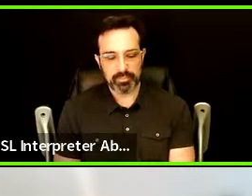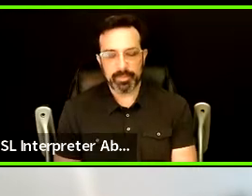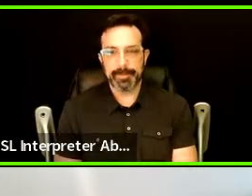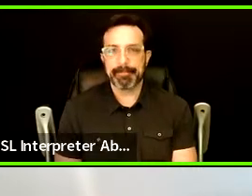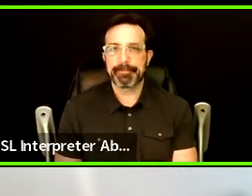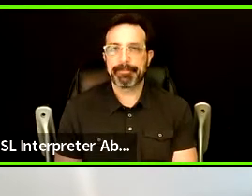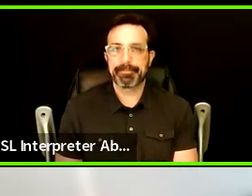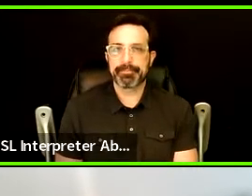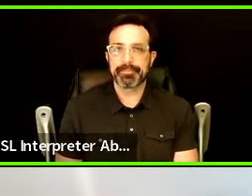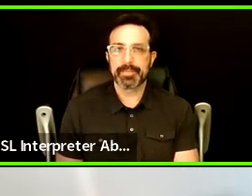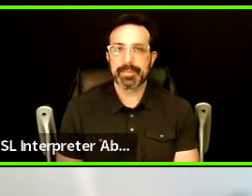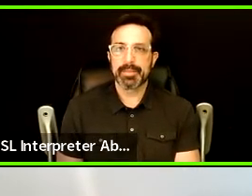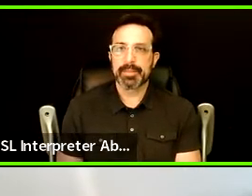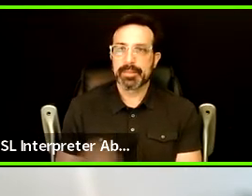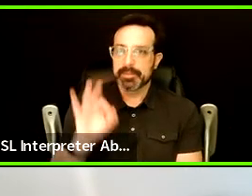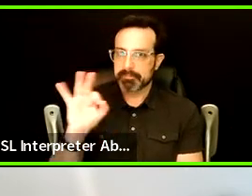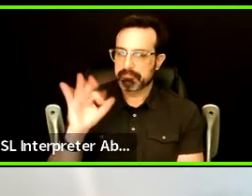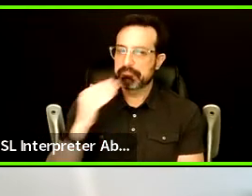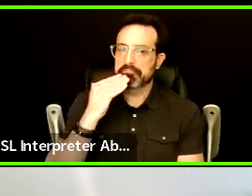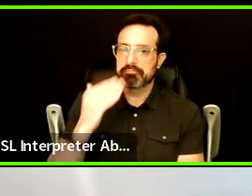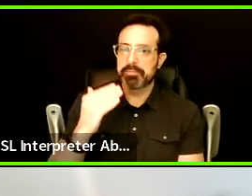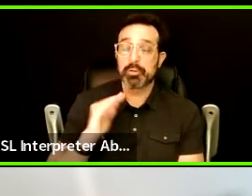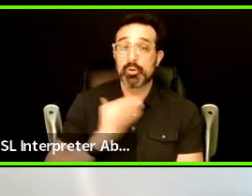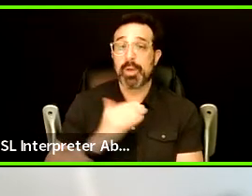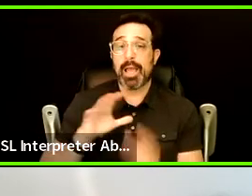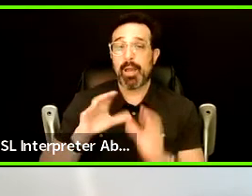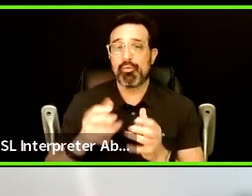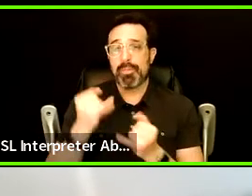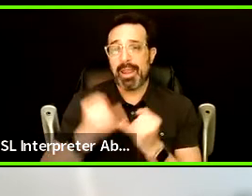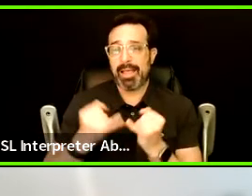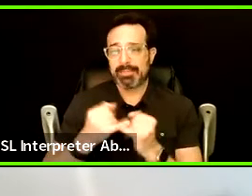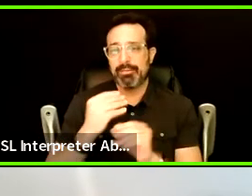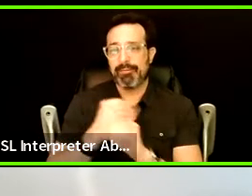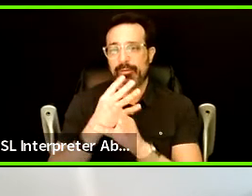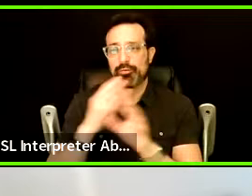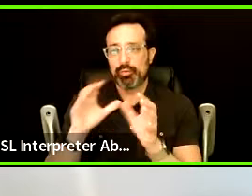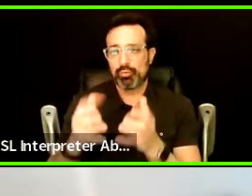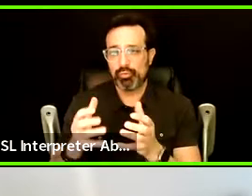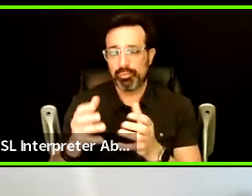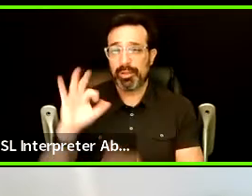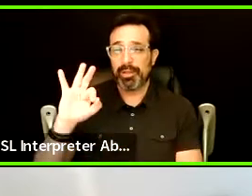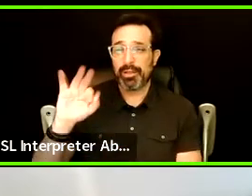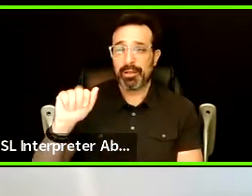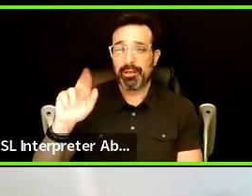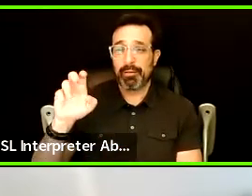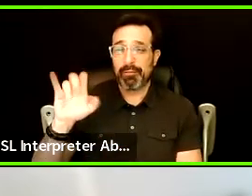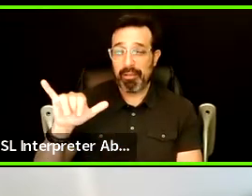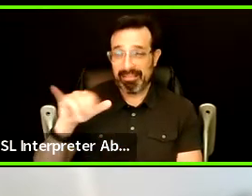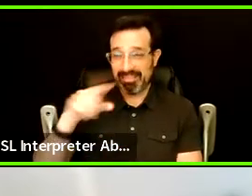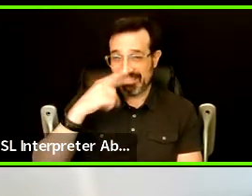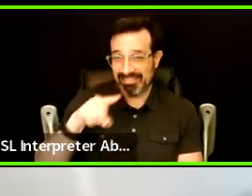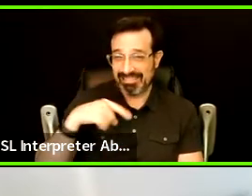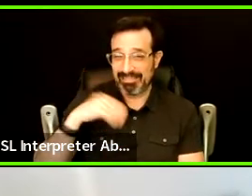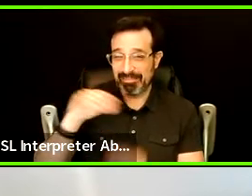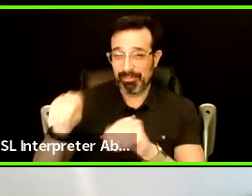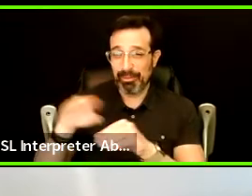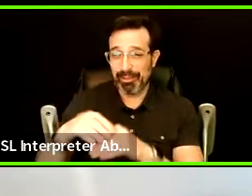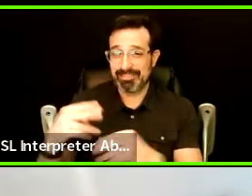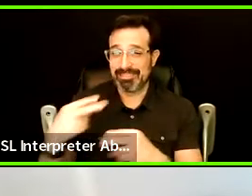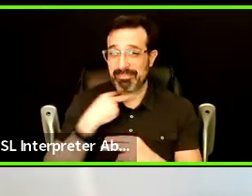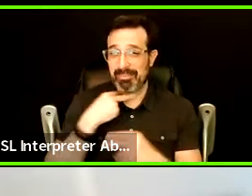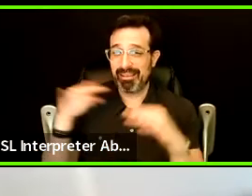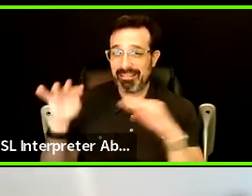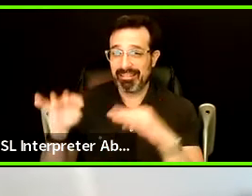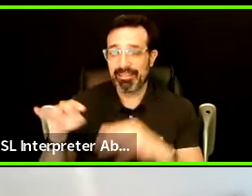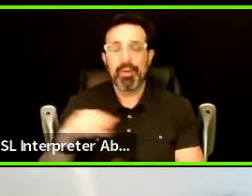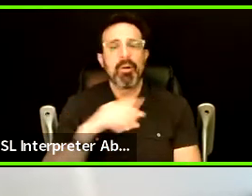Great, thank you so much. And then for our group is the last virtual group. Farley, I don't want to put you on the spot, but would you be comfortable? Okay. I'm good. Yeah, sorry. I